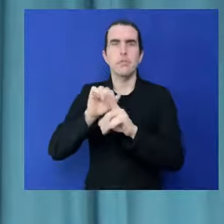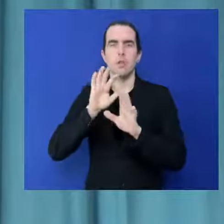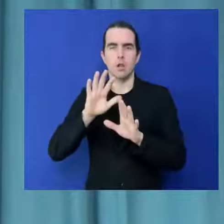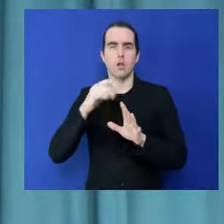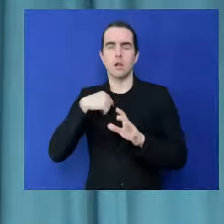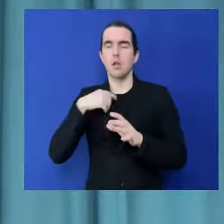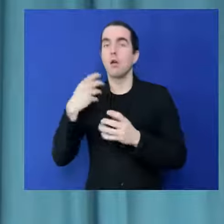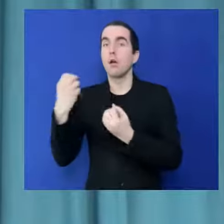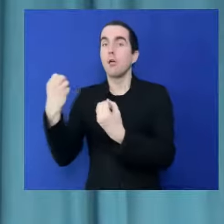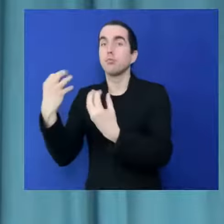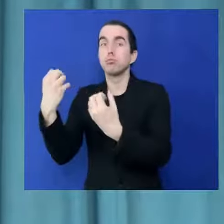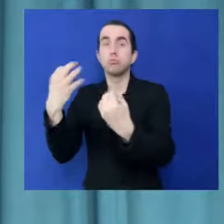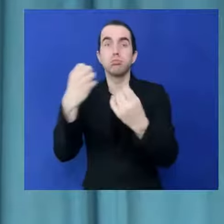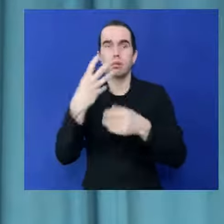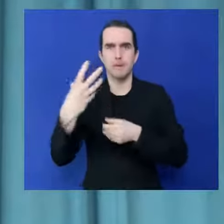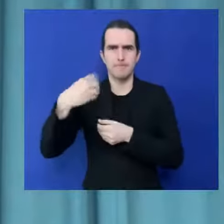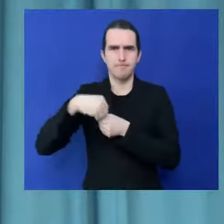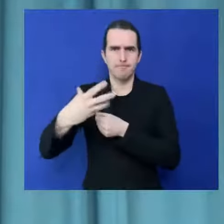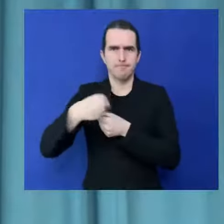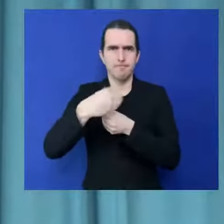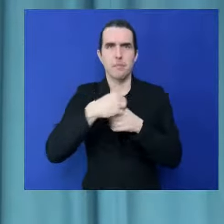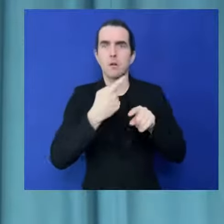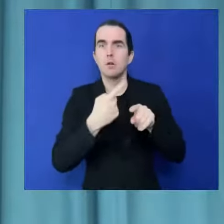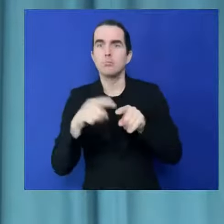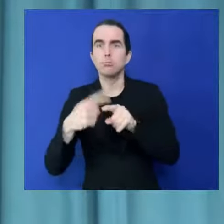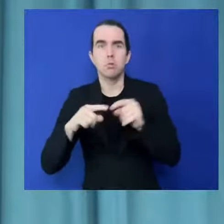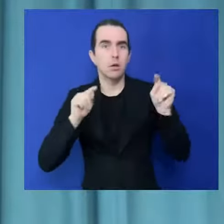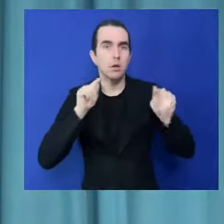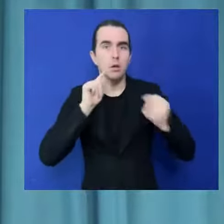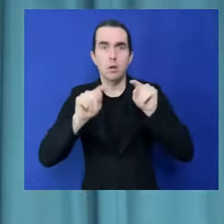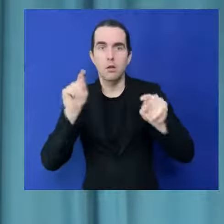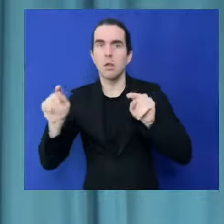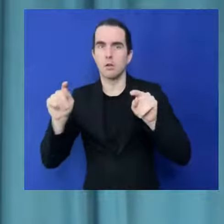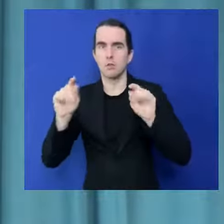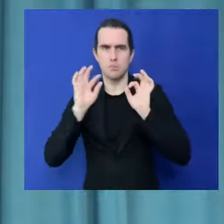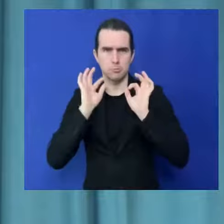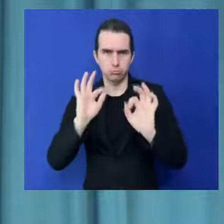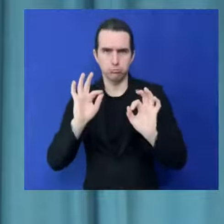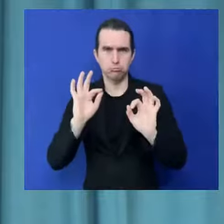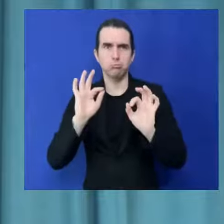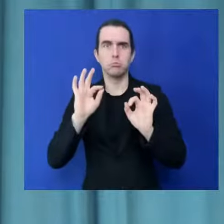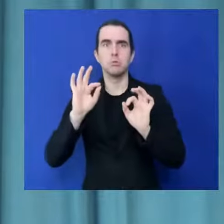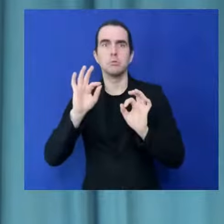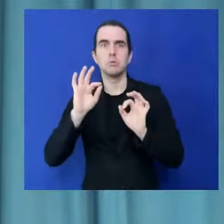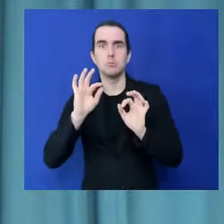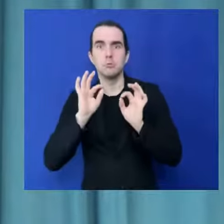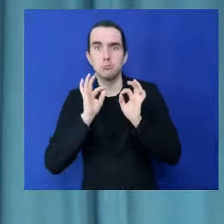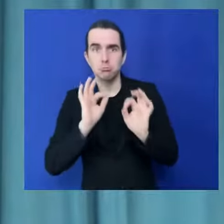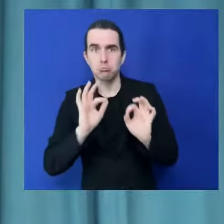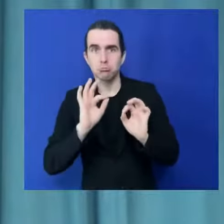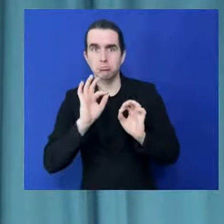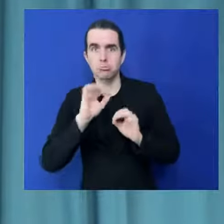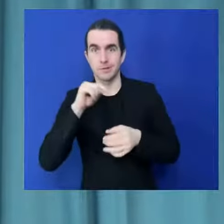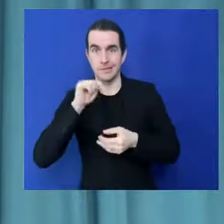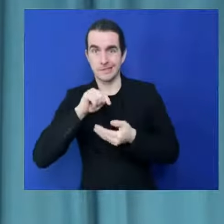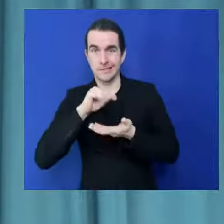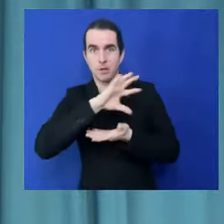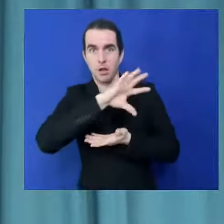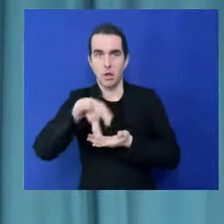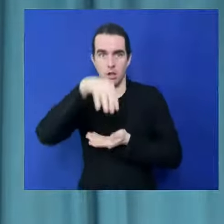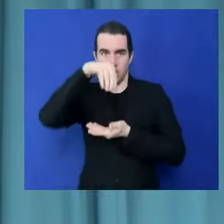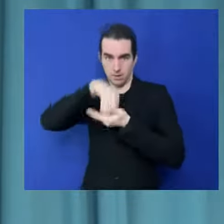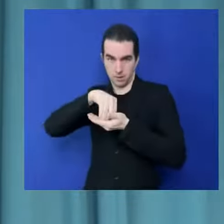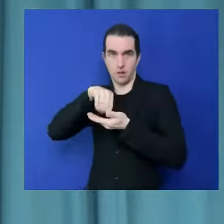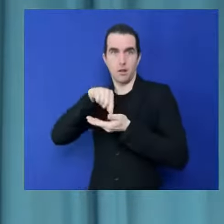date throughout their journey. So that would require a web connection to plan the journey and get that